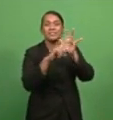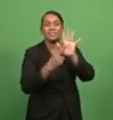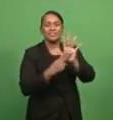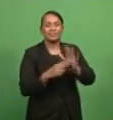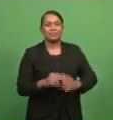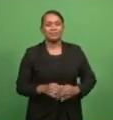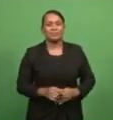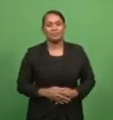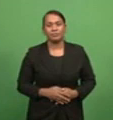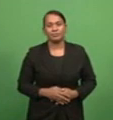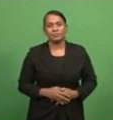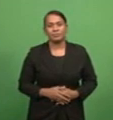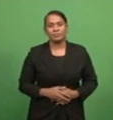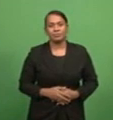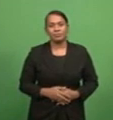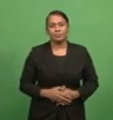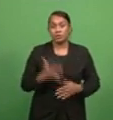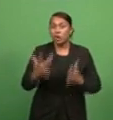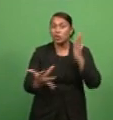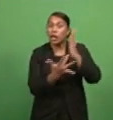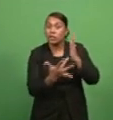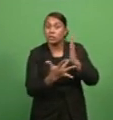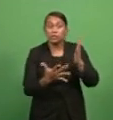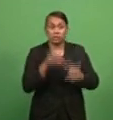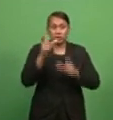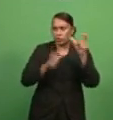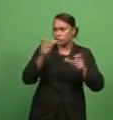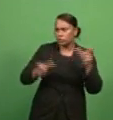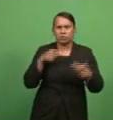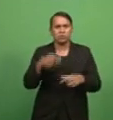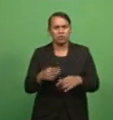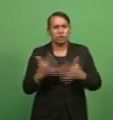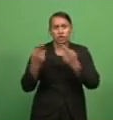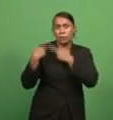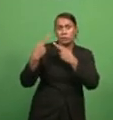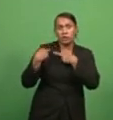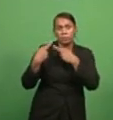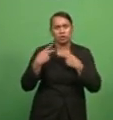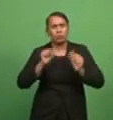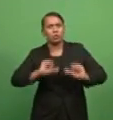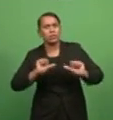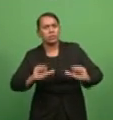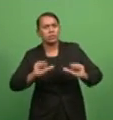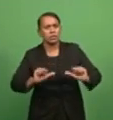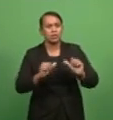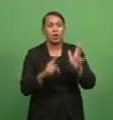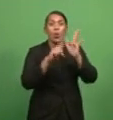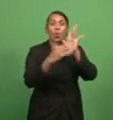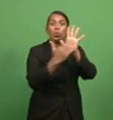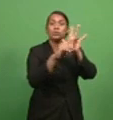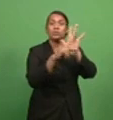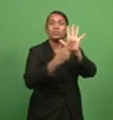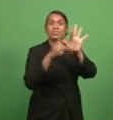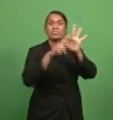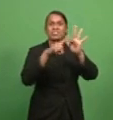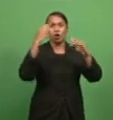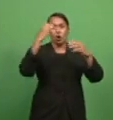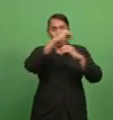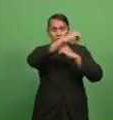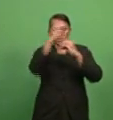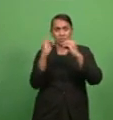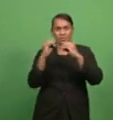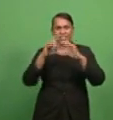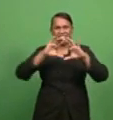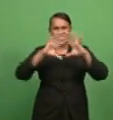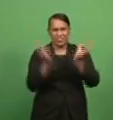Technicians have an important role to play in protecting the ozone layer. Speaking at the recent World Earth Day celebration, the West Refrigeration